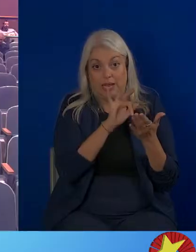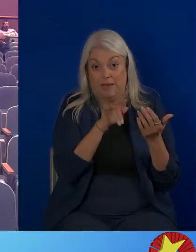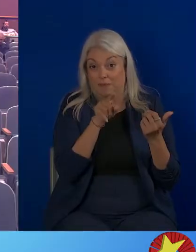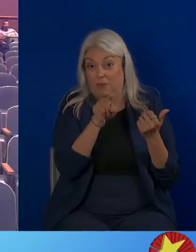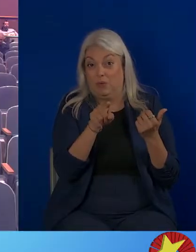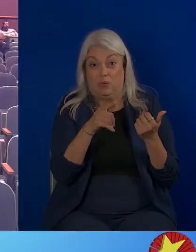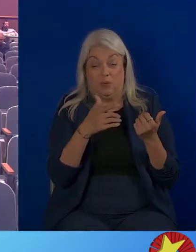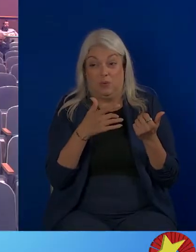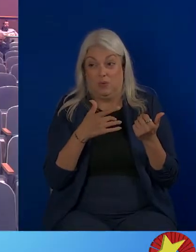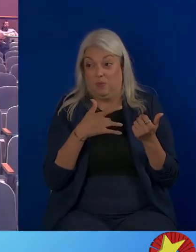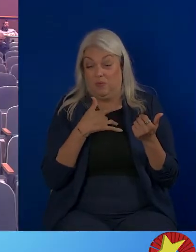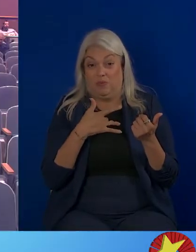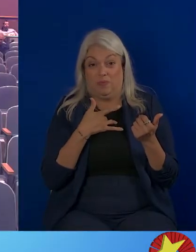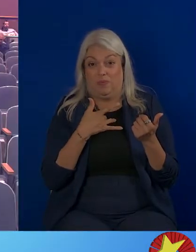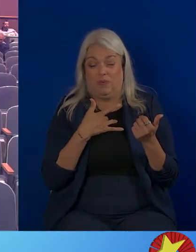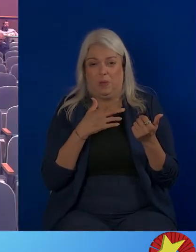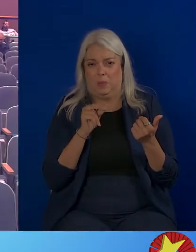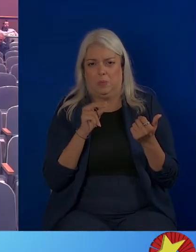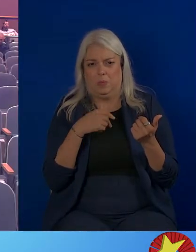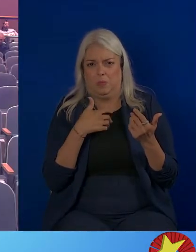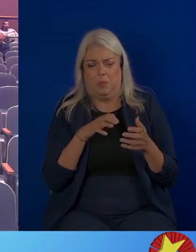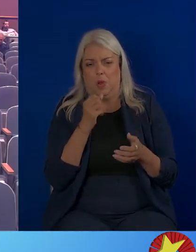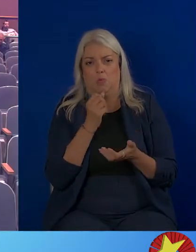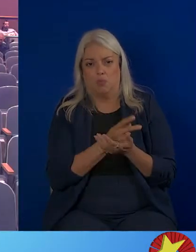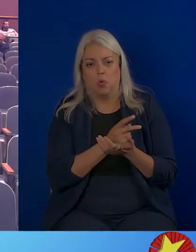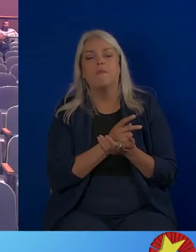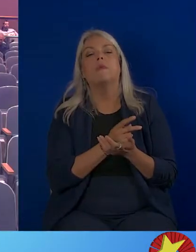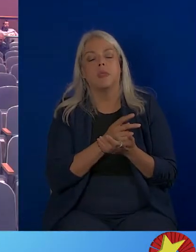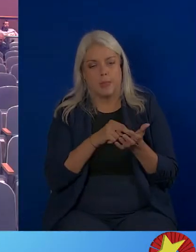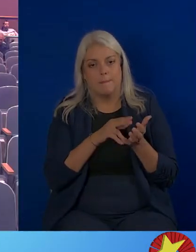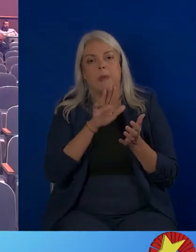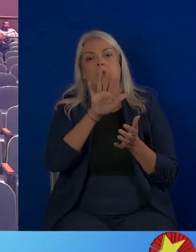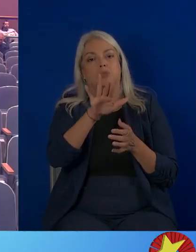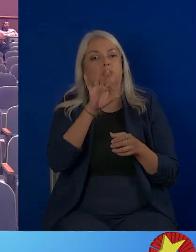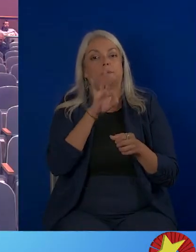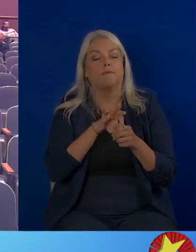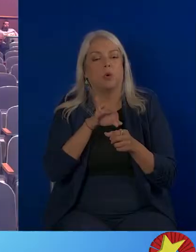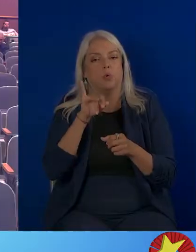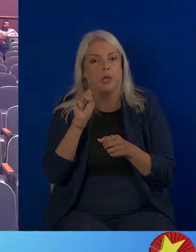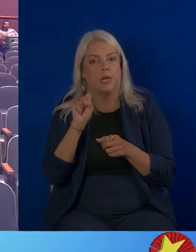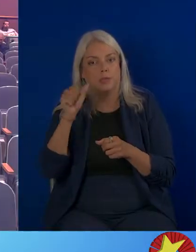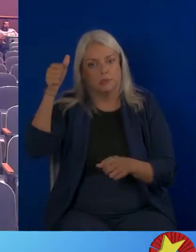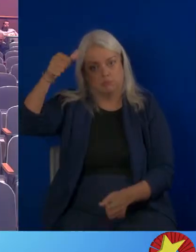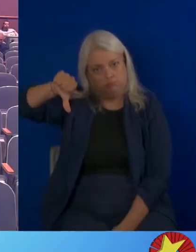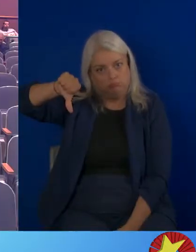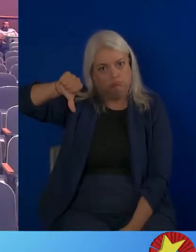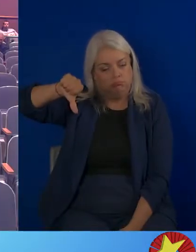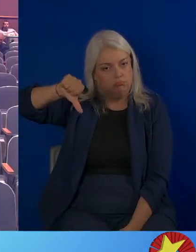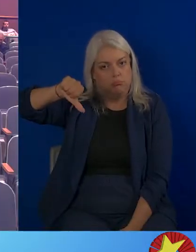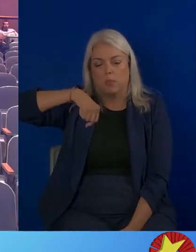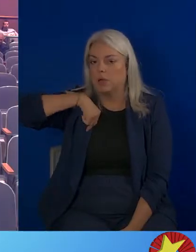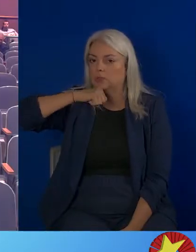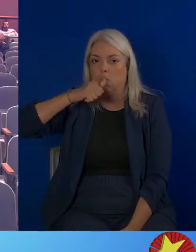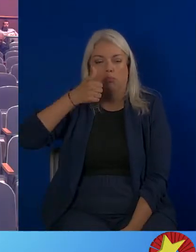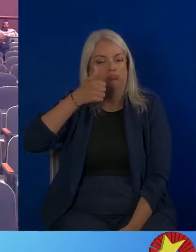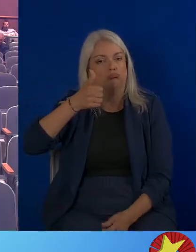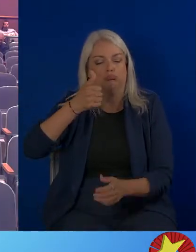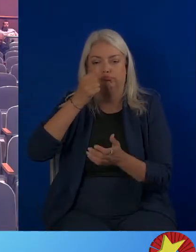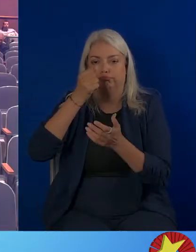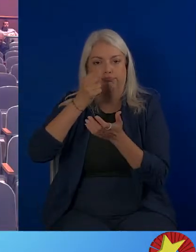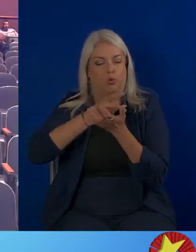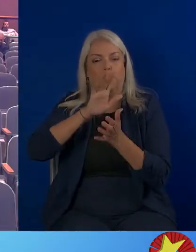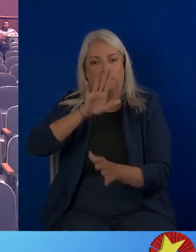don't approve of that, then your vote is simply nay, that you don't approve.